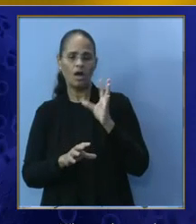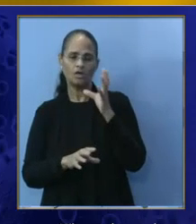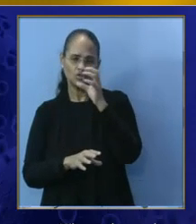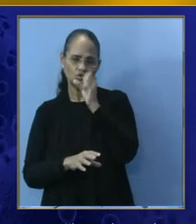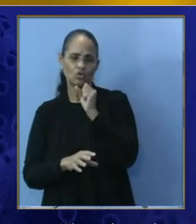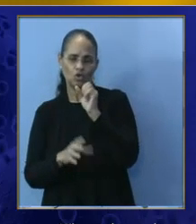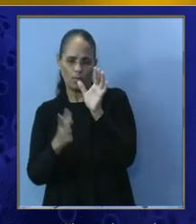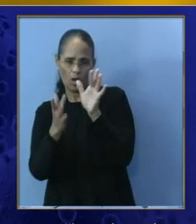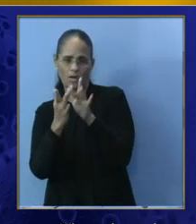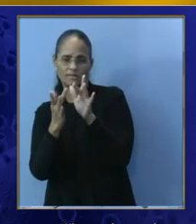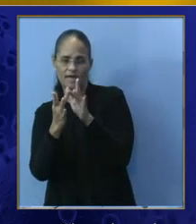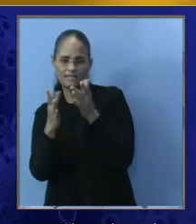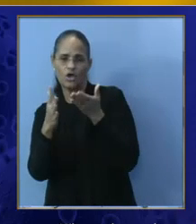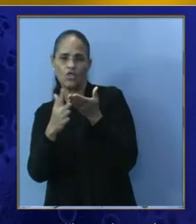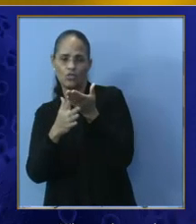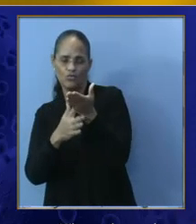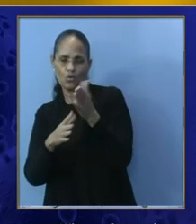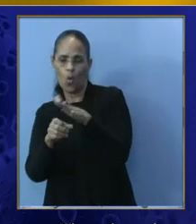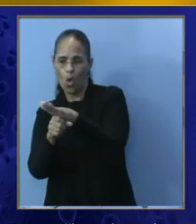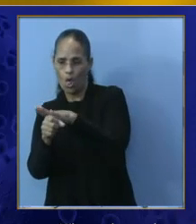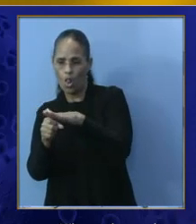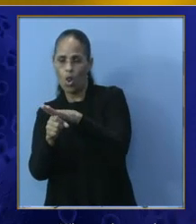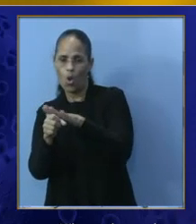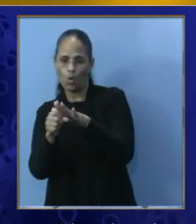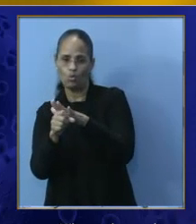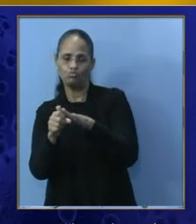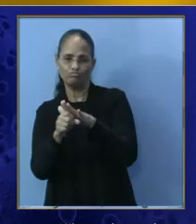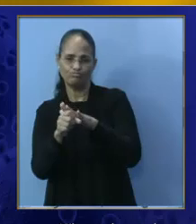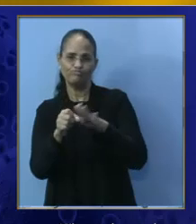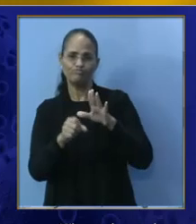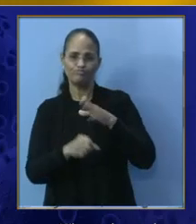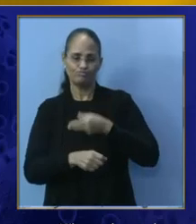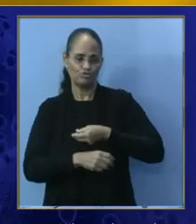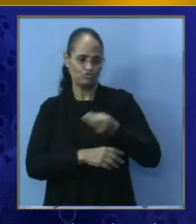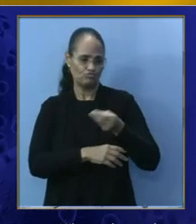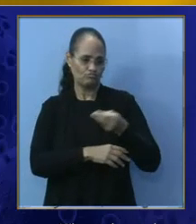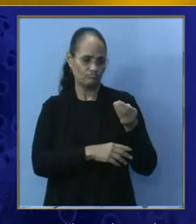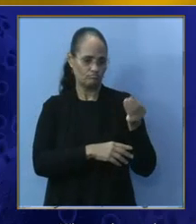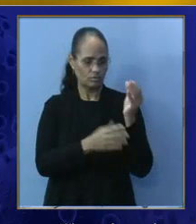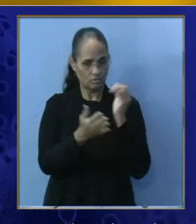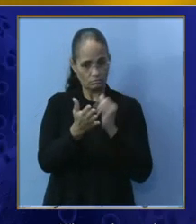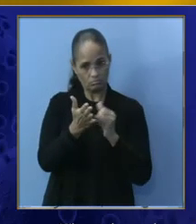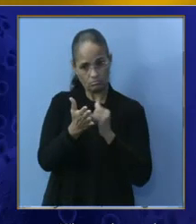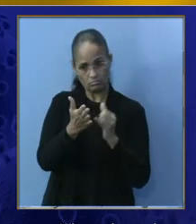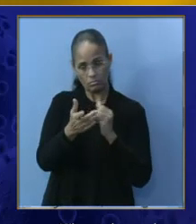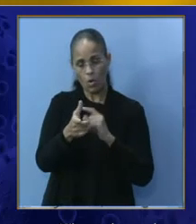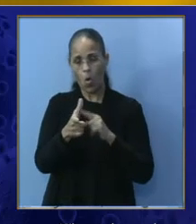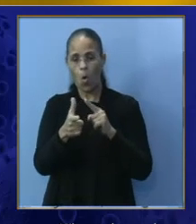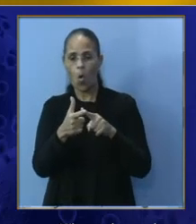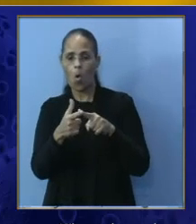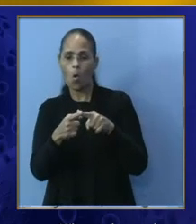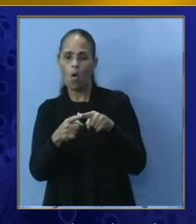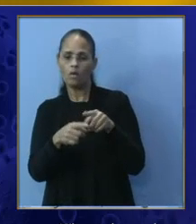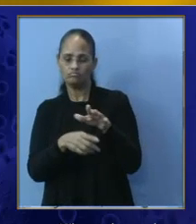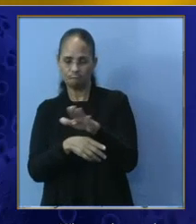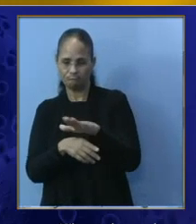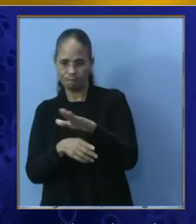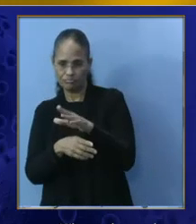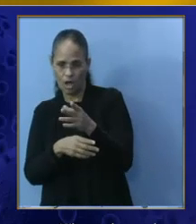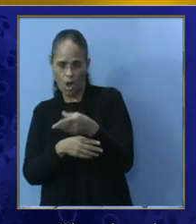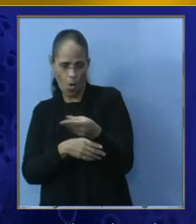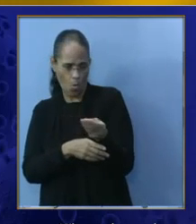contacted those through local transmission. So they're either under investigation or under local transmission. And so this means